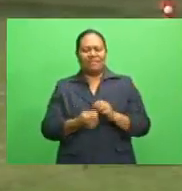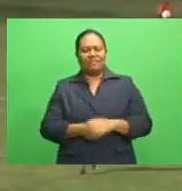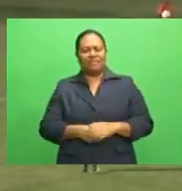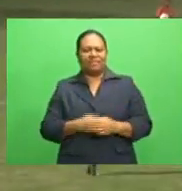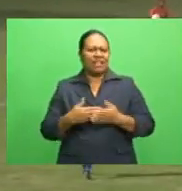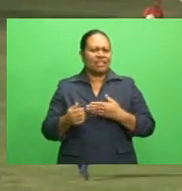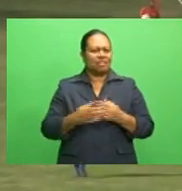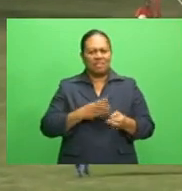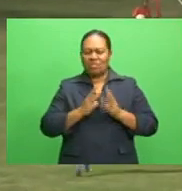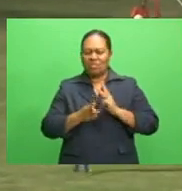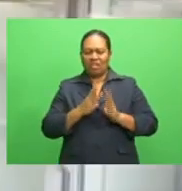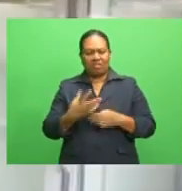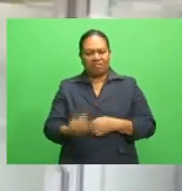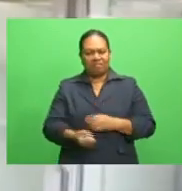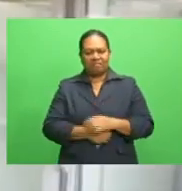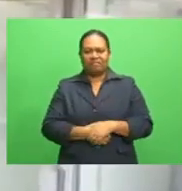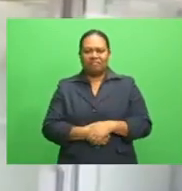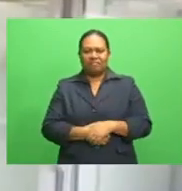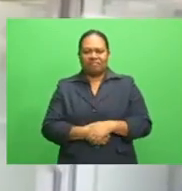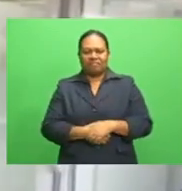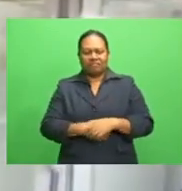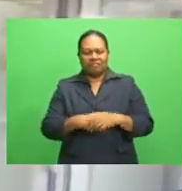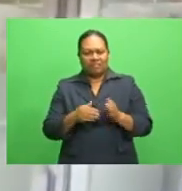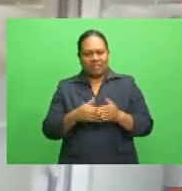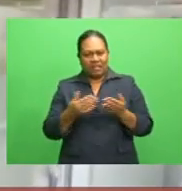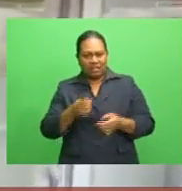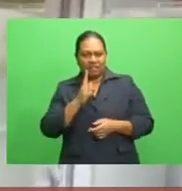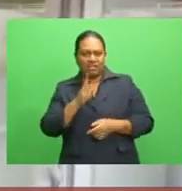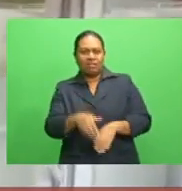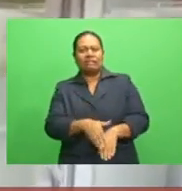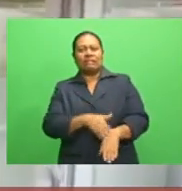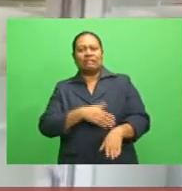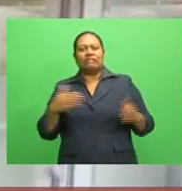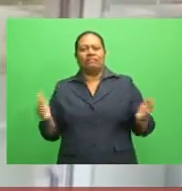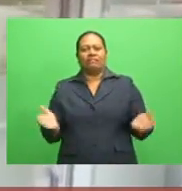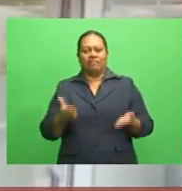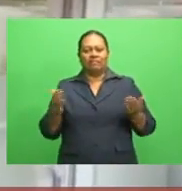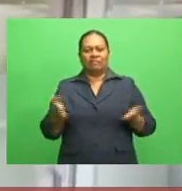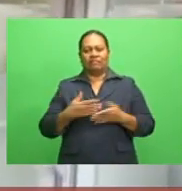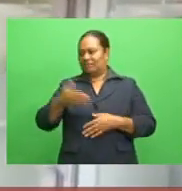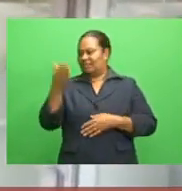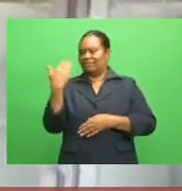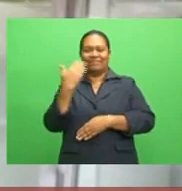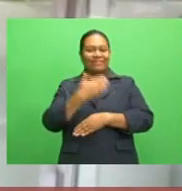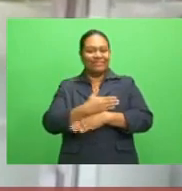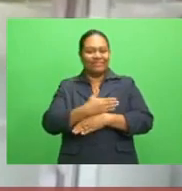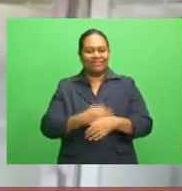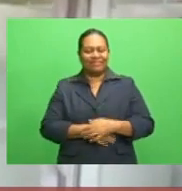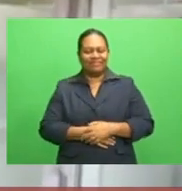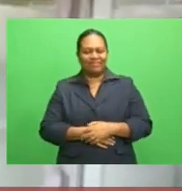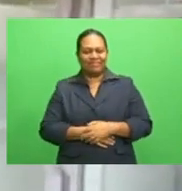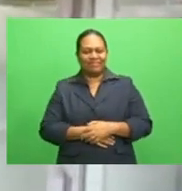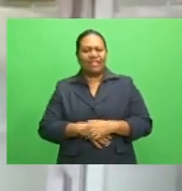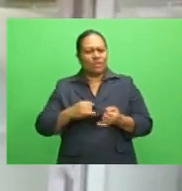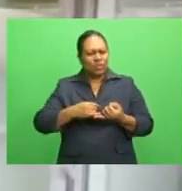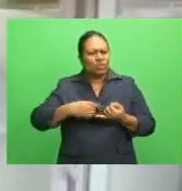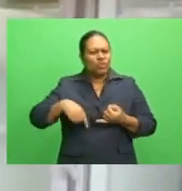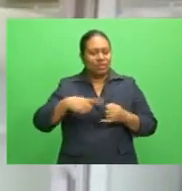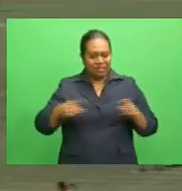weather conditions. Have been playing too many long balls. We saw it in the last match where we had Suva